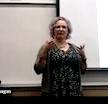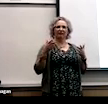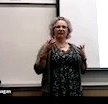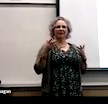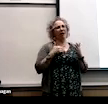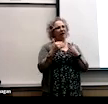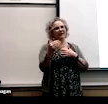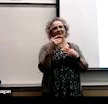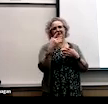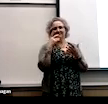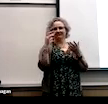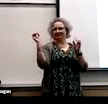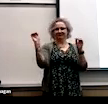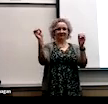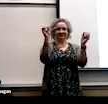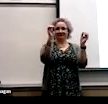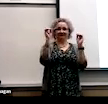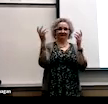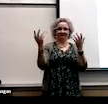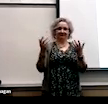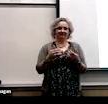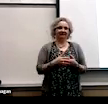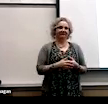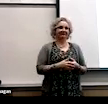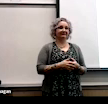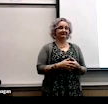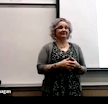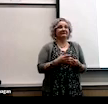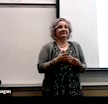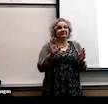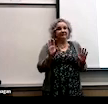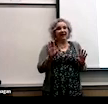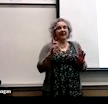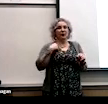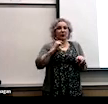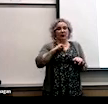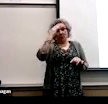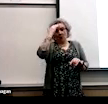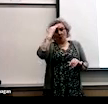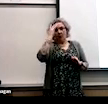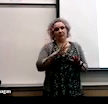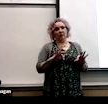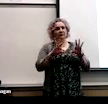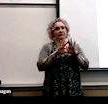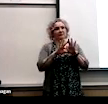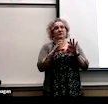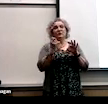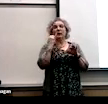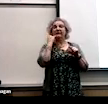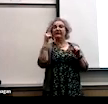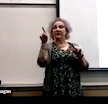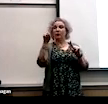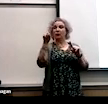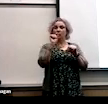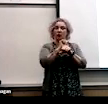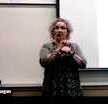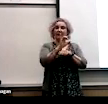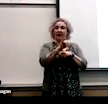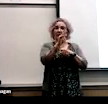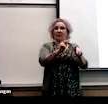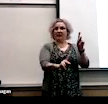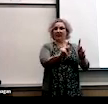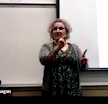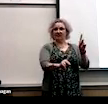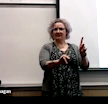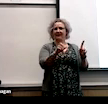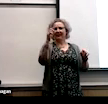But we know that it's important. And so if this is a population that you work with regularly, it might be worth thinking about either how you can